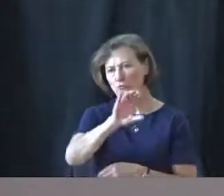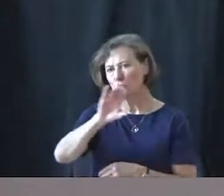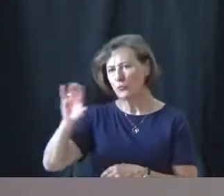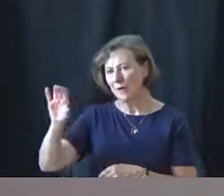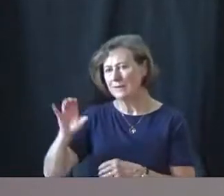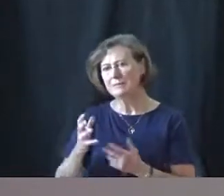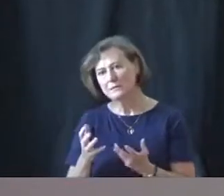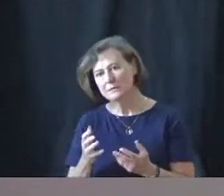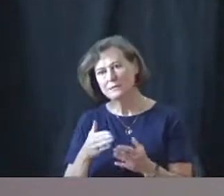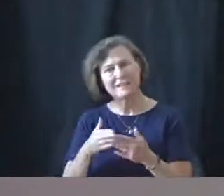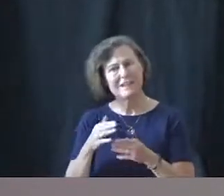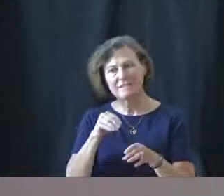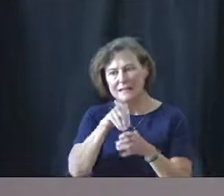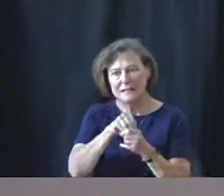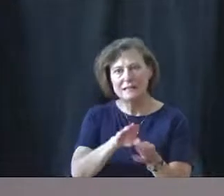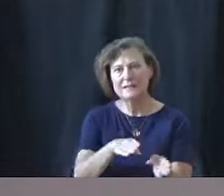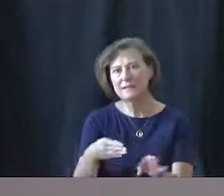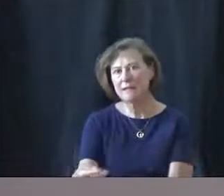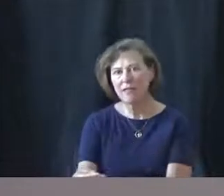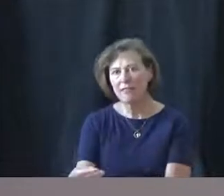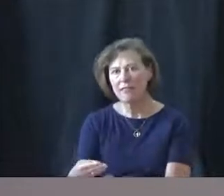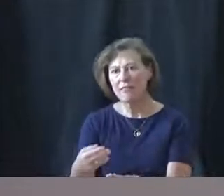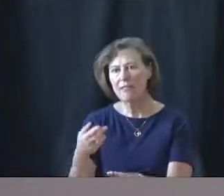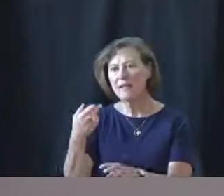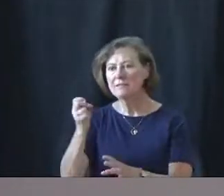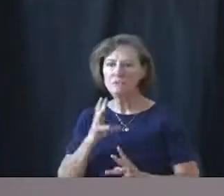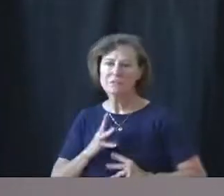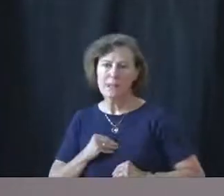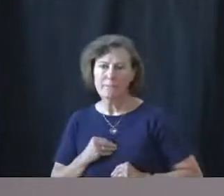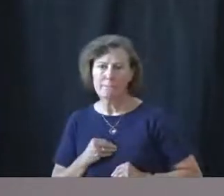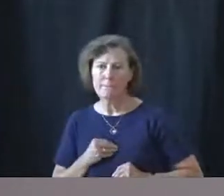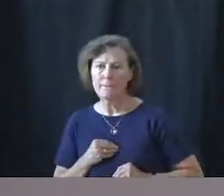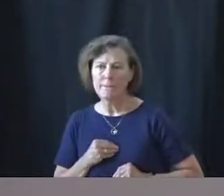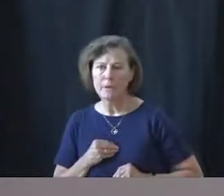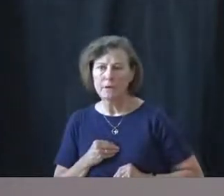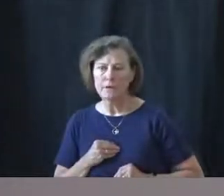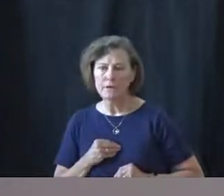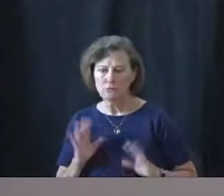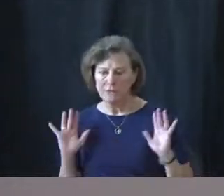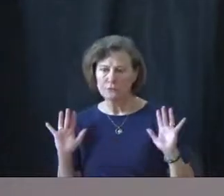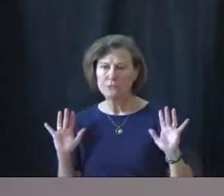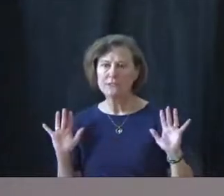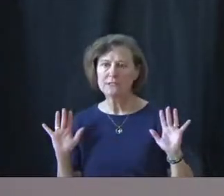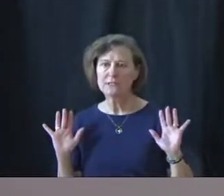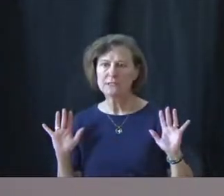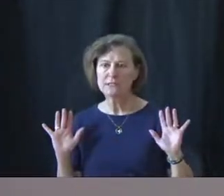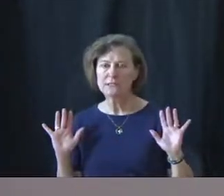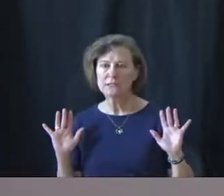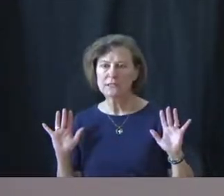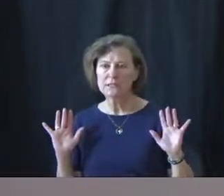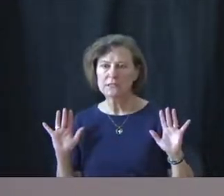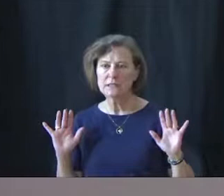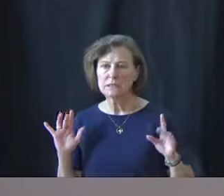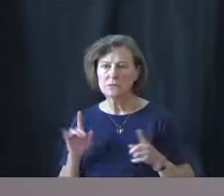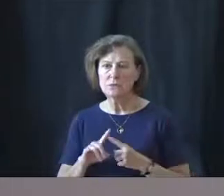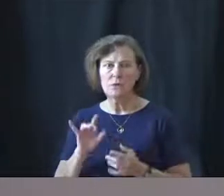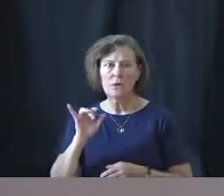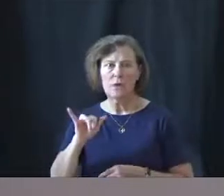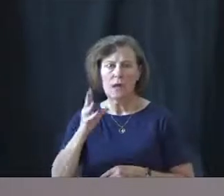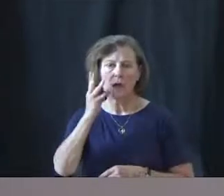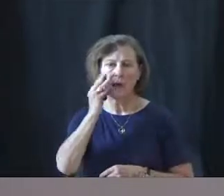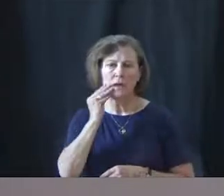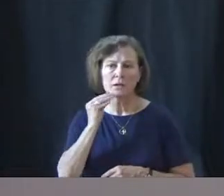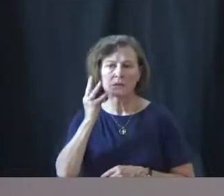Even at death, he was accepting, surrendering to the experience of